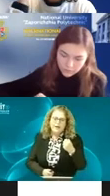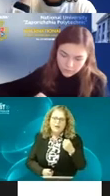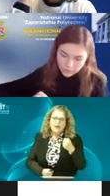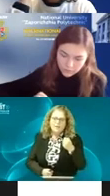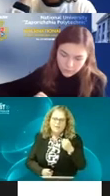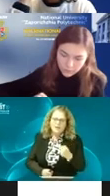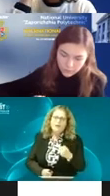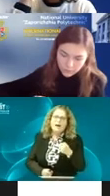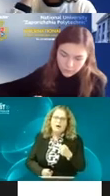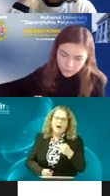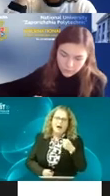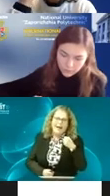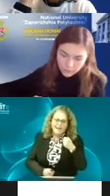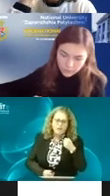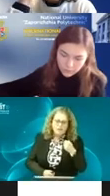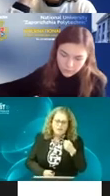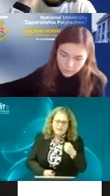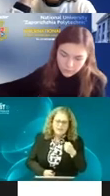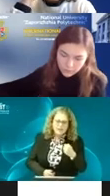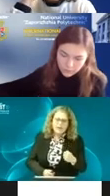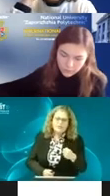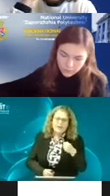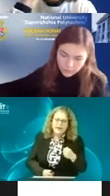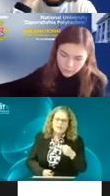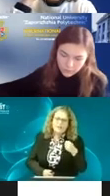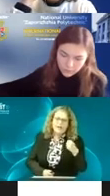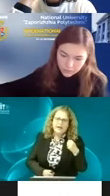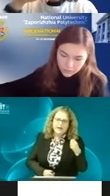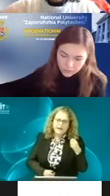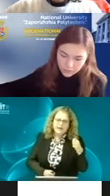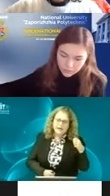then Siri now answered this,